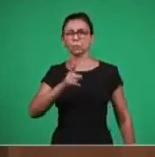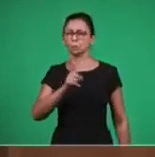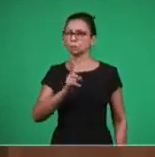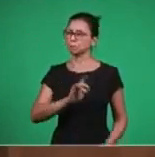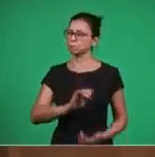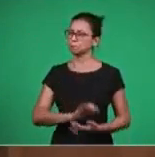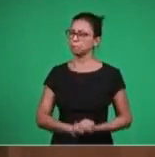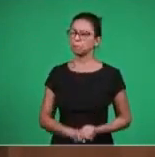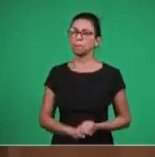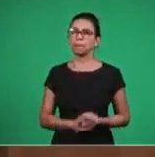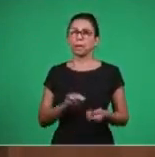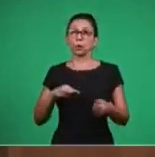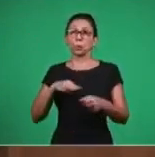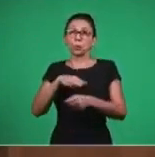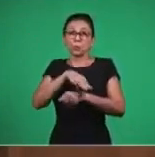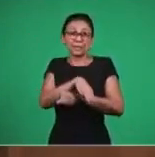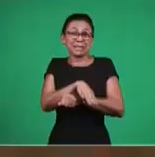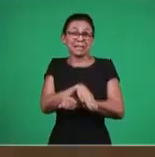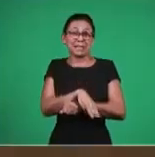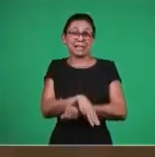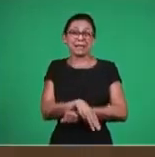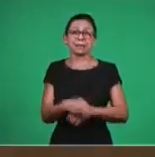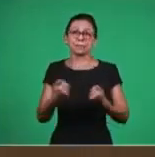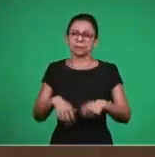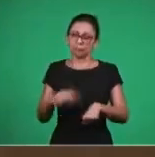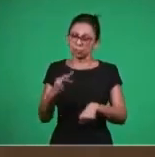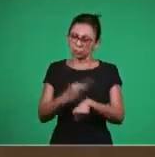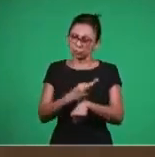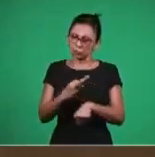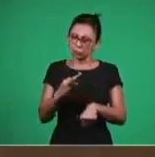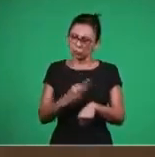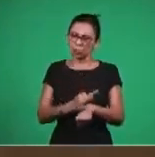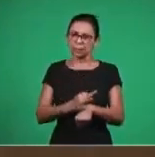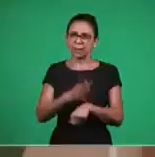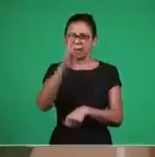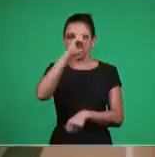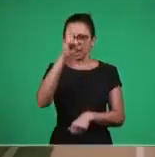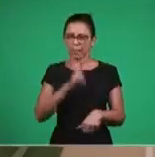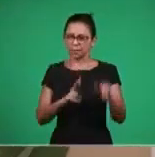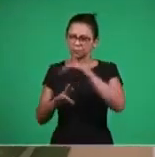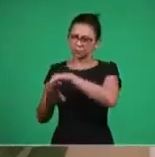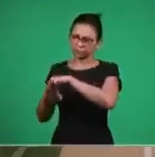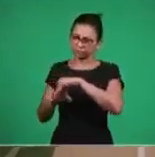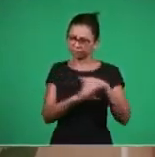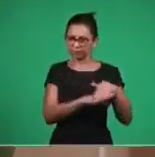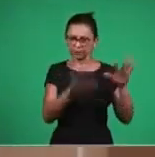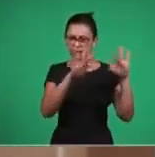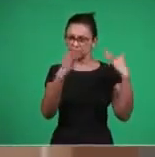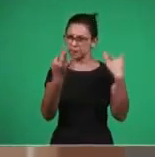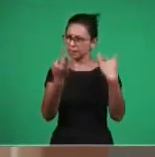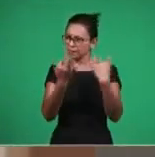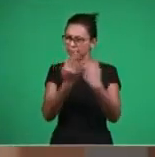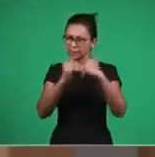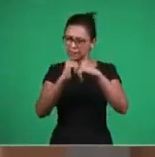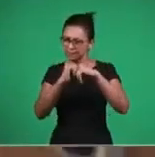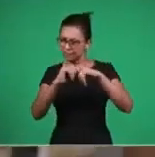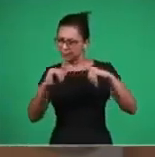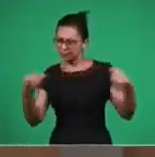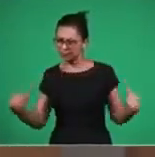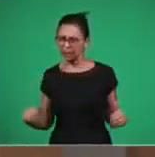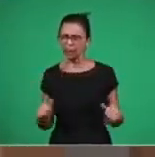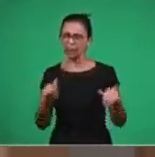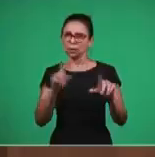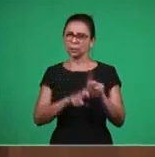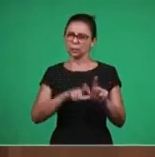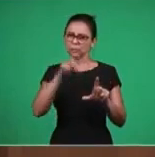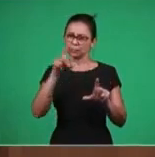is pure, that is independent of our own feelings, independent of our own reason, independent of our family, independent